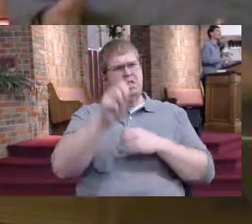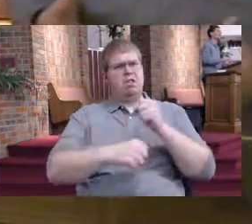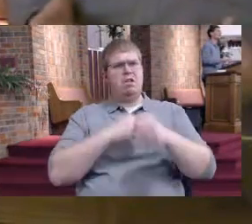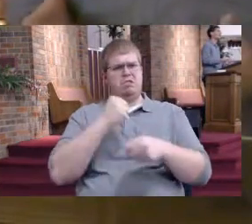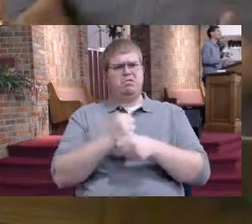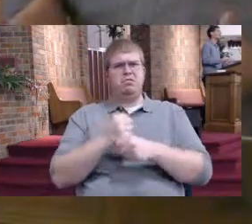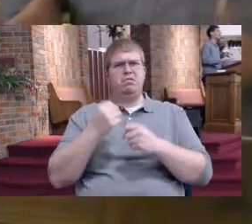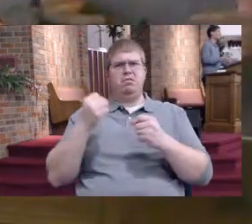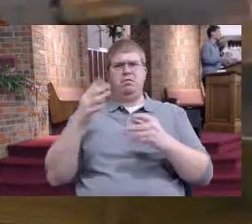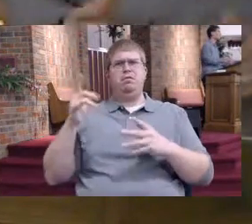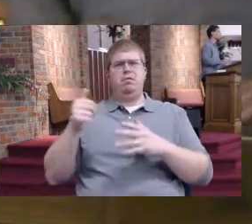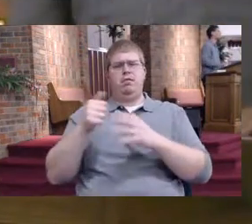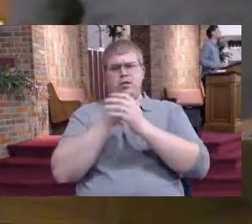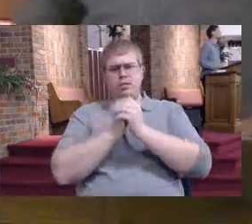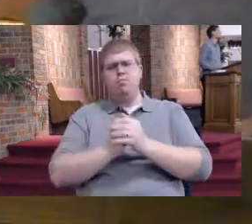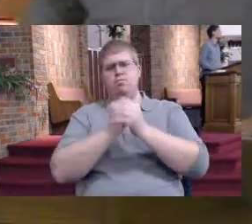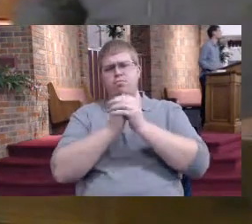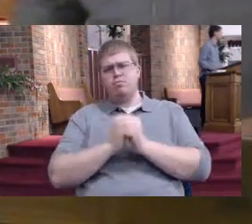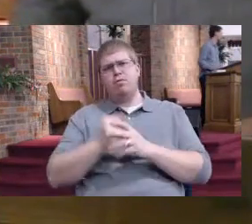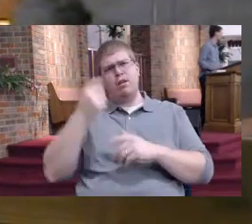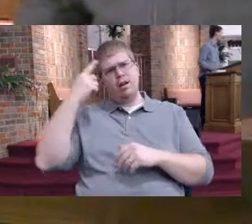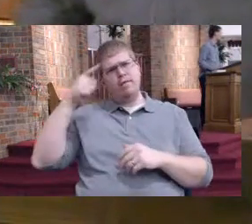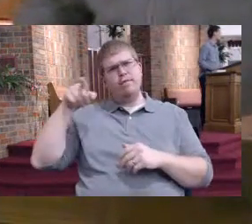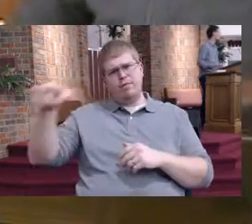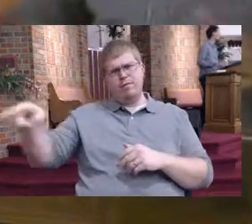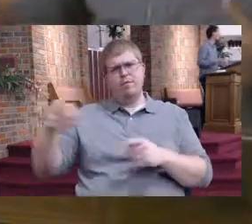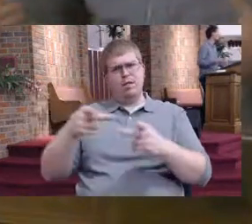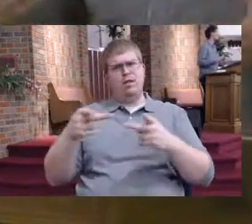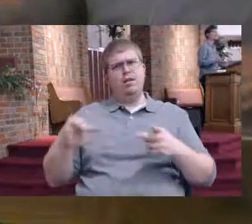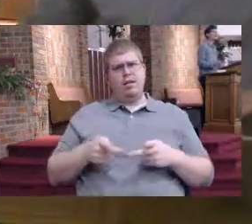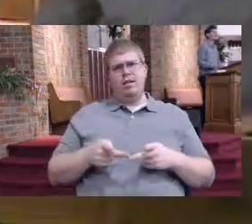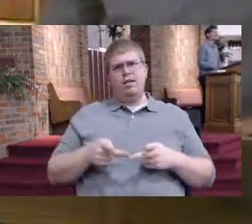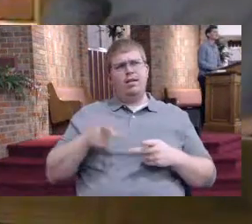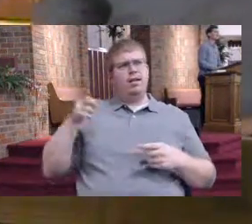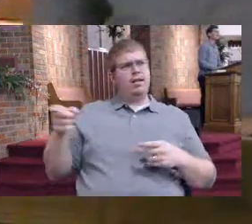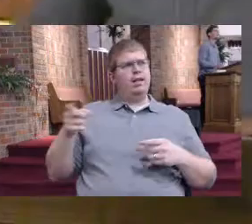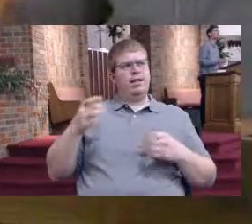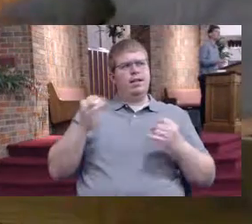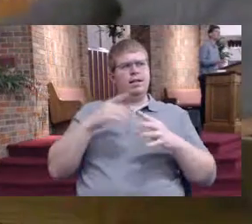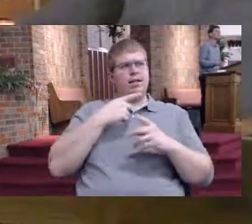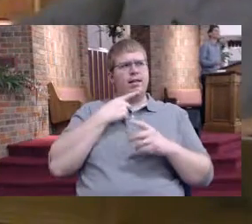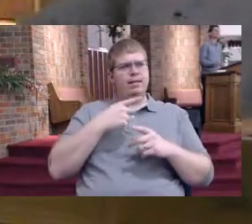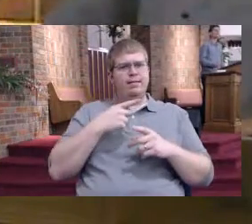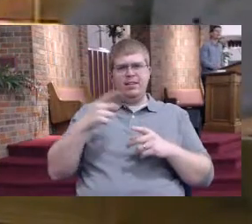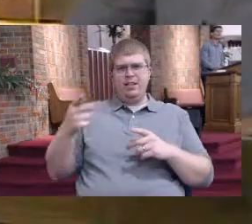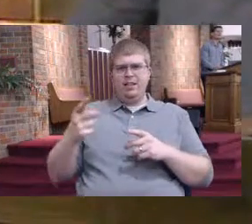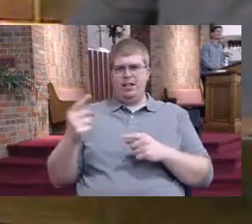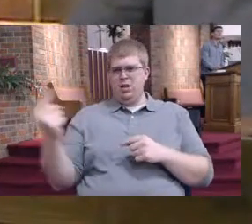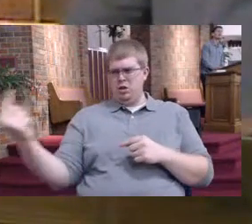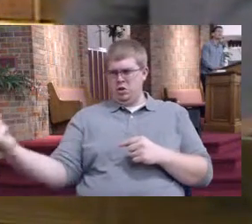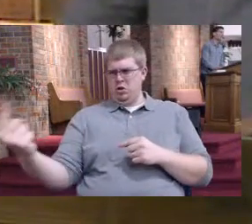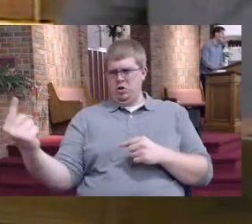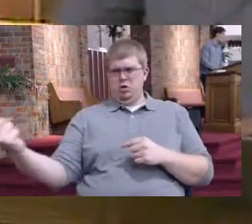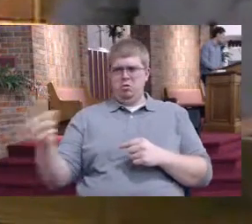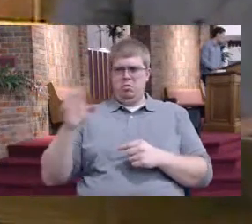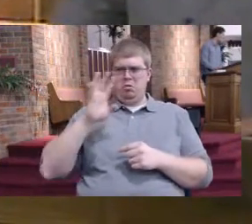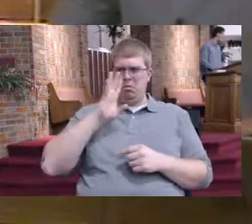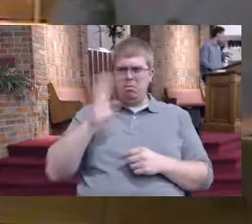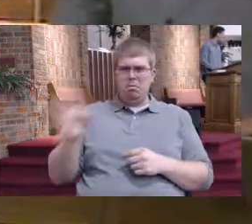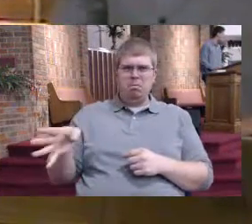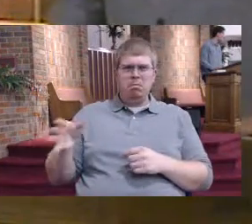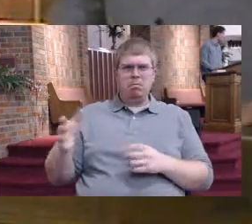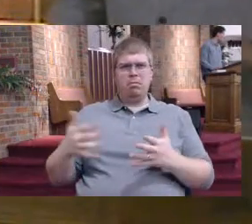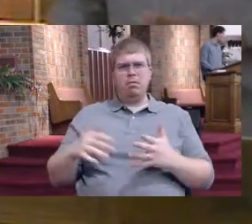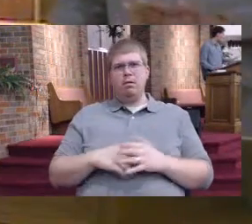prayer for this place. It was a place, Tabora, that was described as isolated and neglected. You can kind of